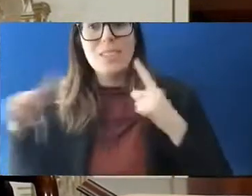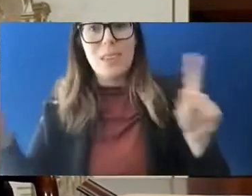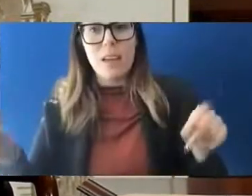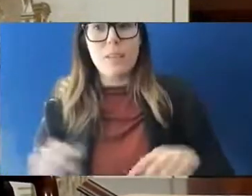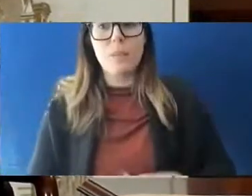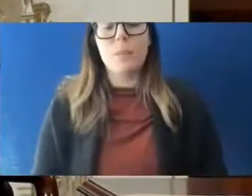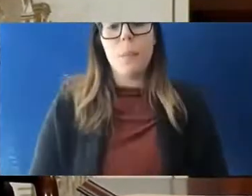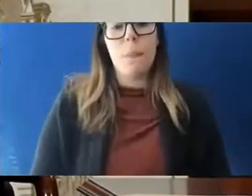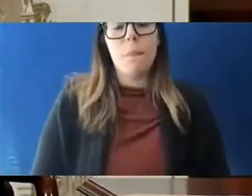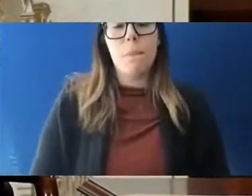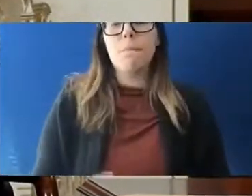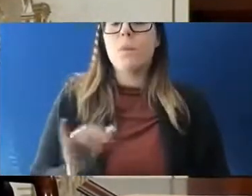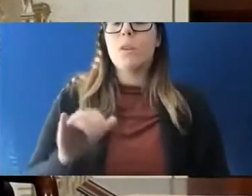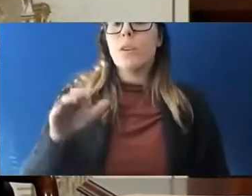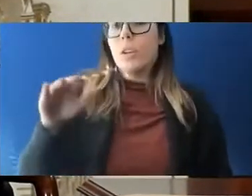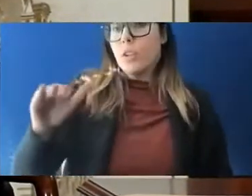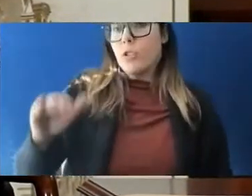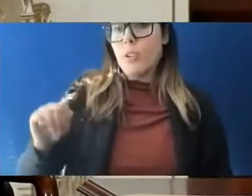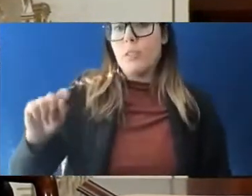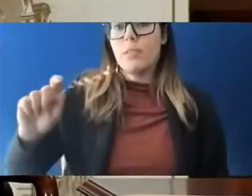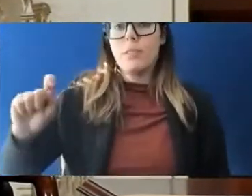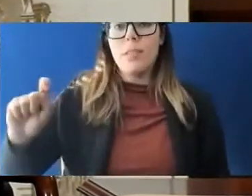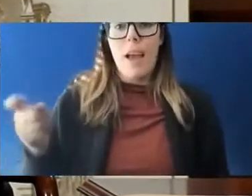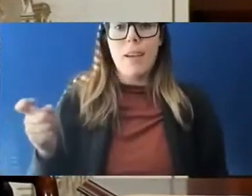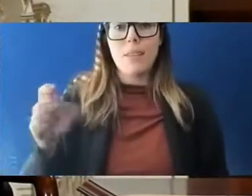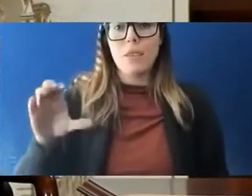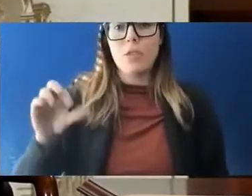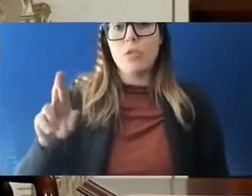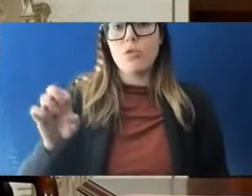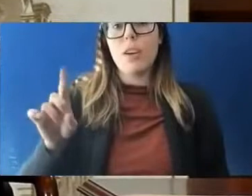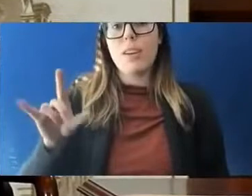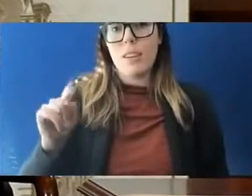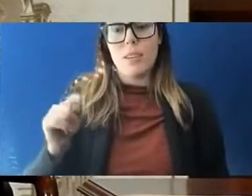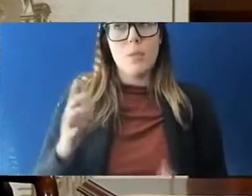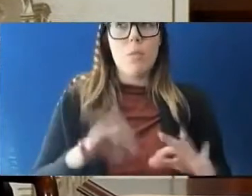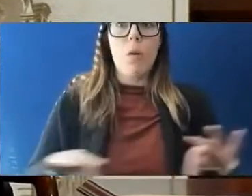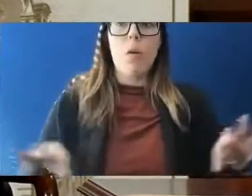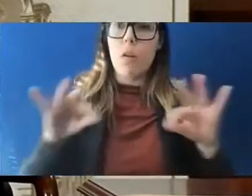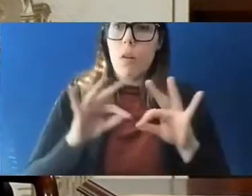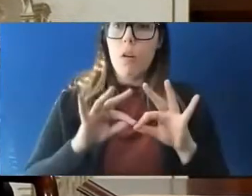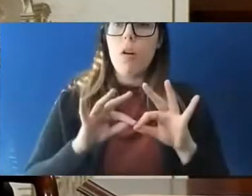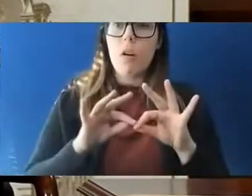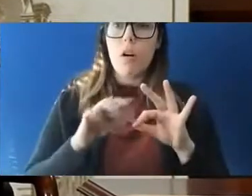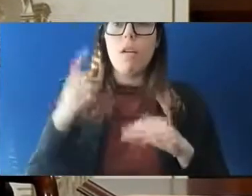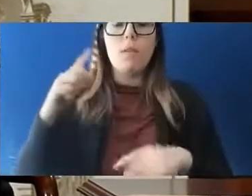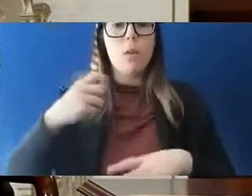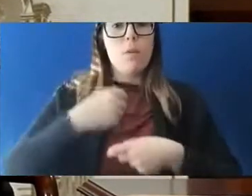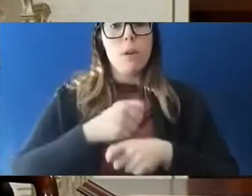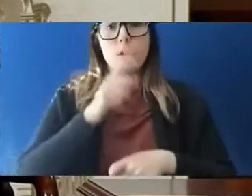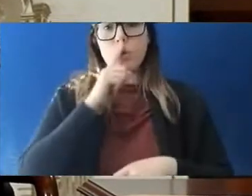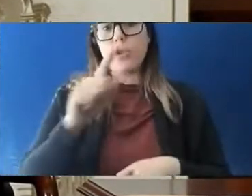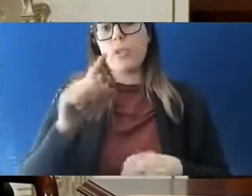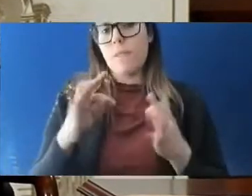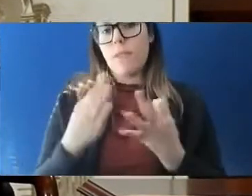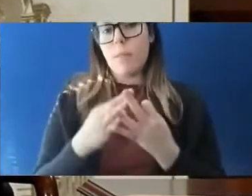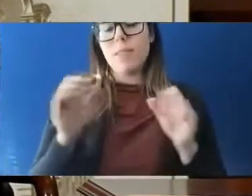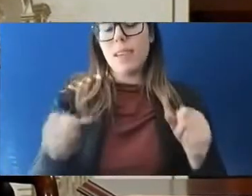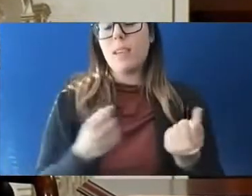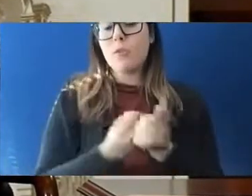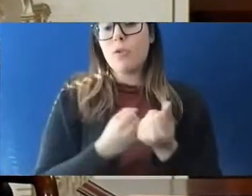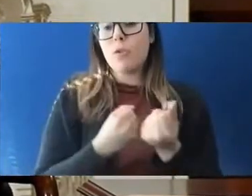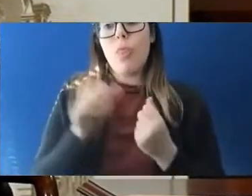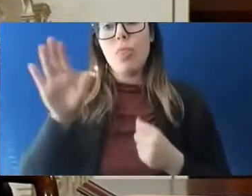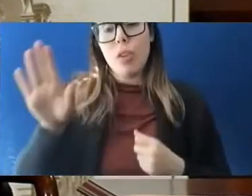And child tax credit, which is tremendously important in making sure that families can support